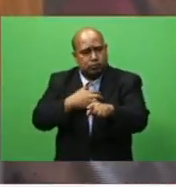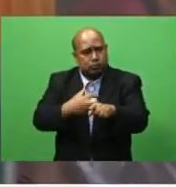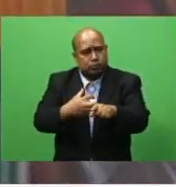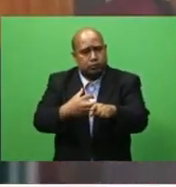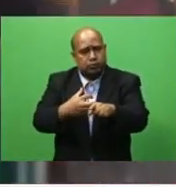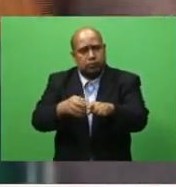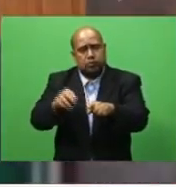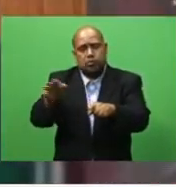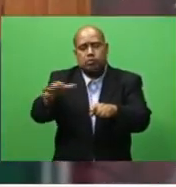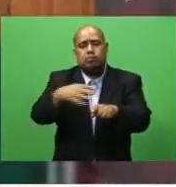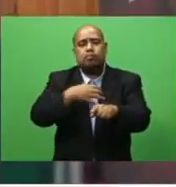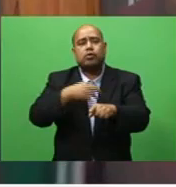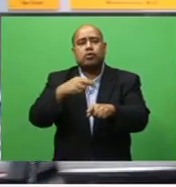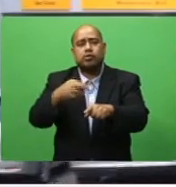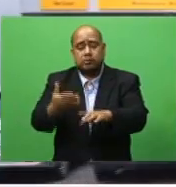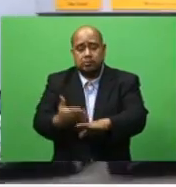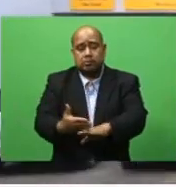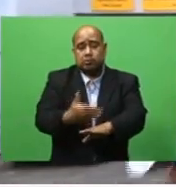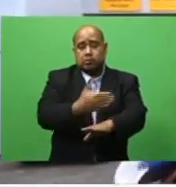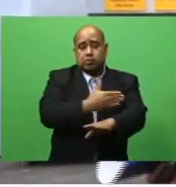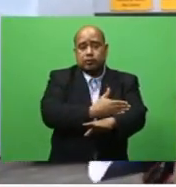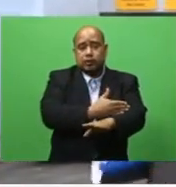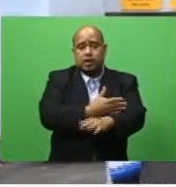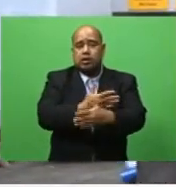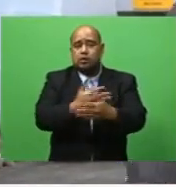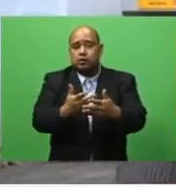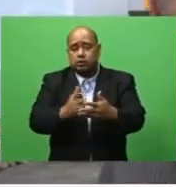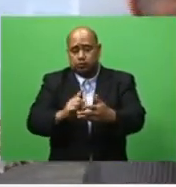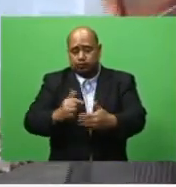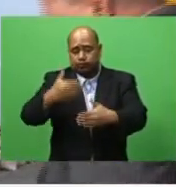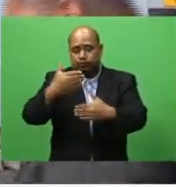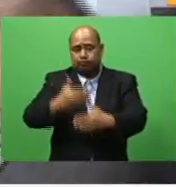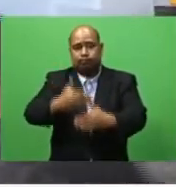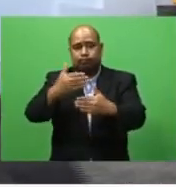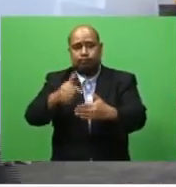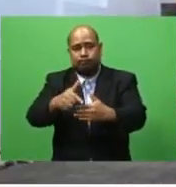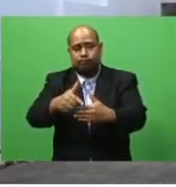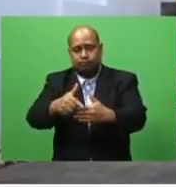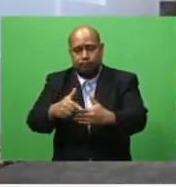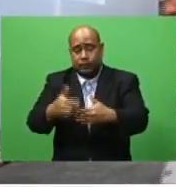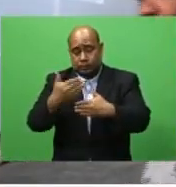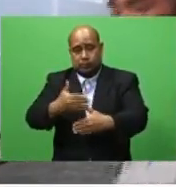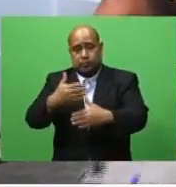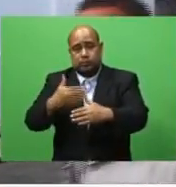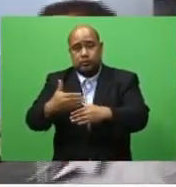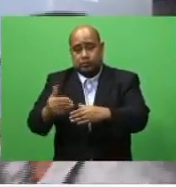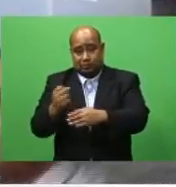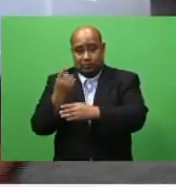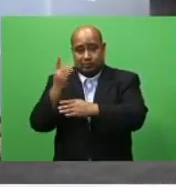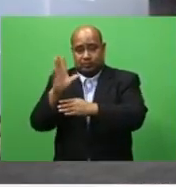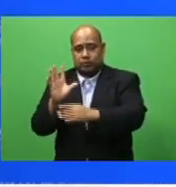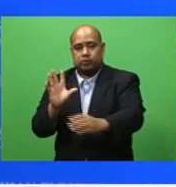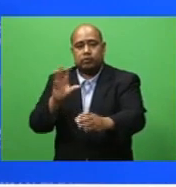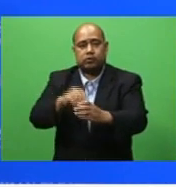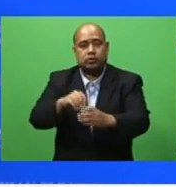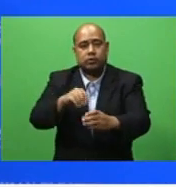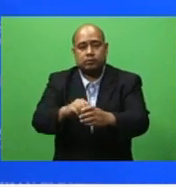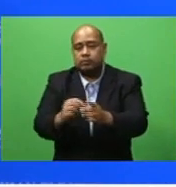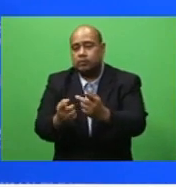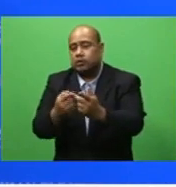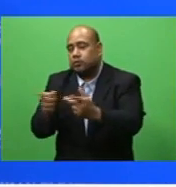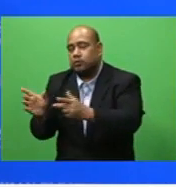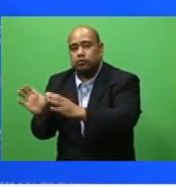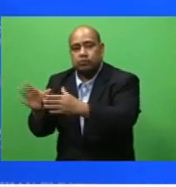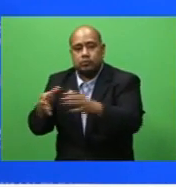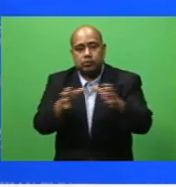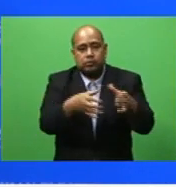before the 60-day deadline. Therefore, the question of becoming independents or joining another party does not arise. At this time,